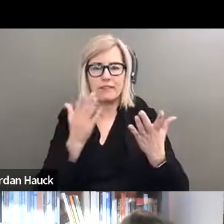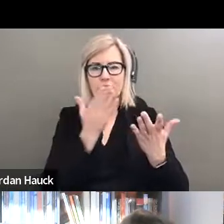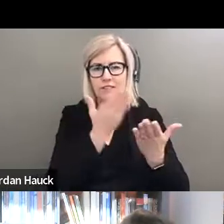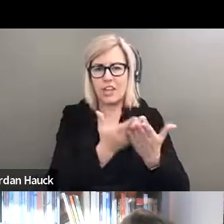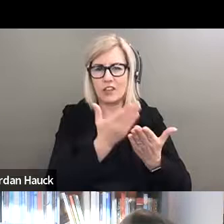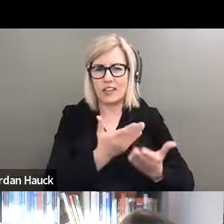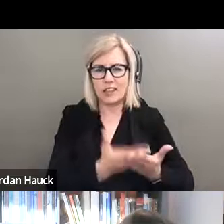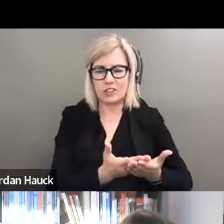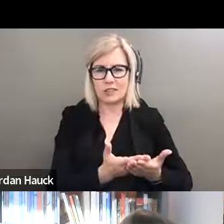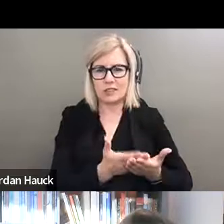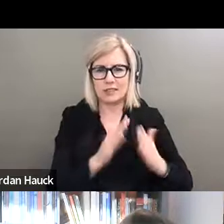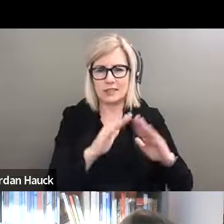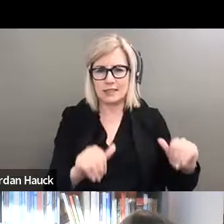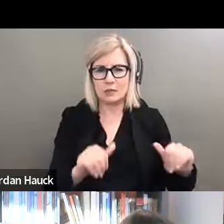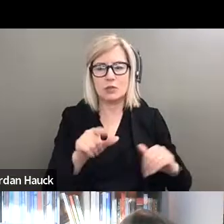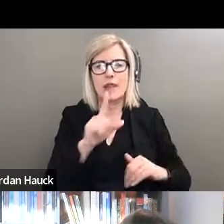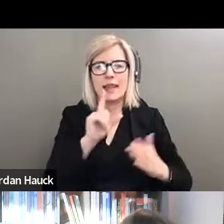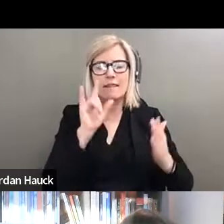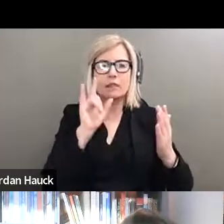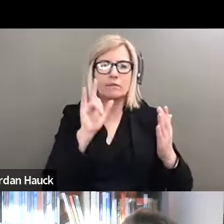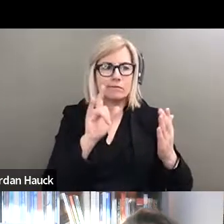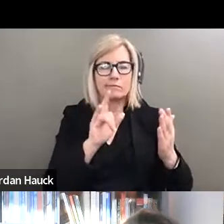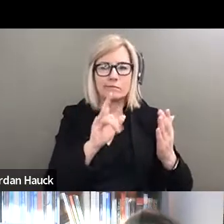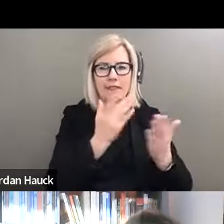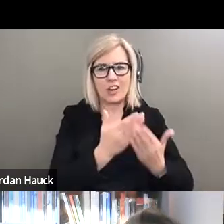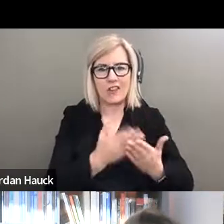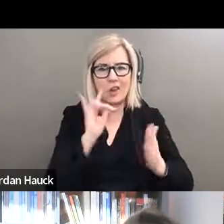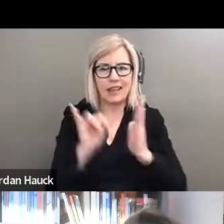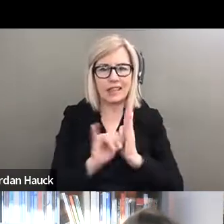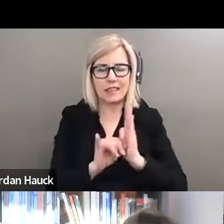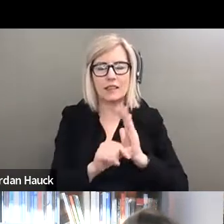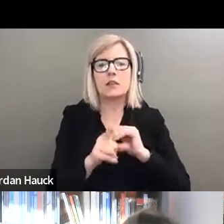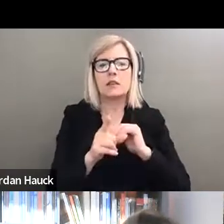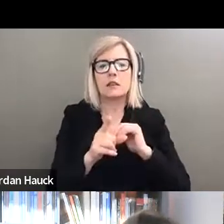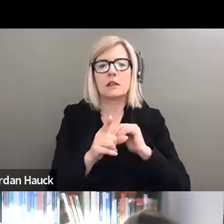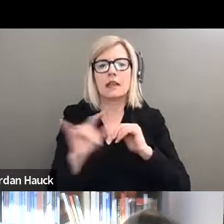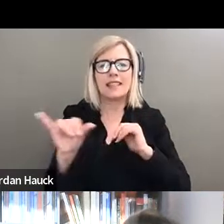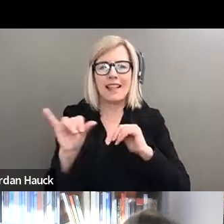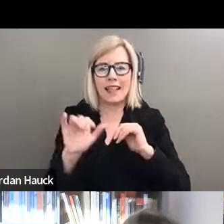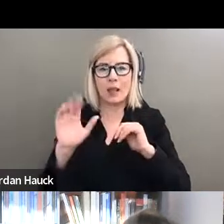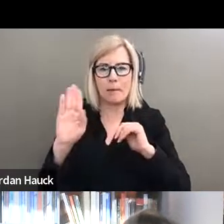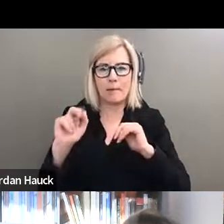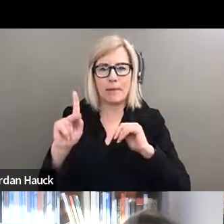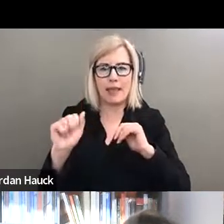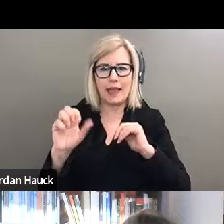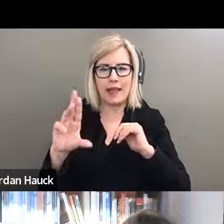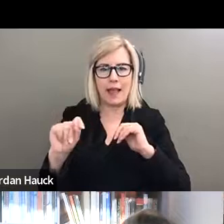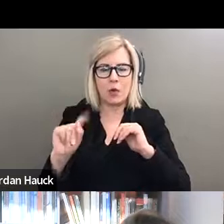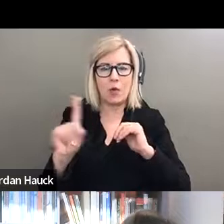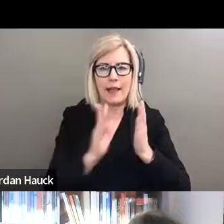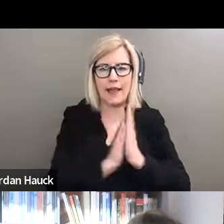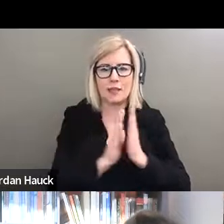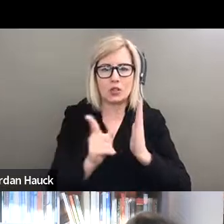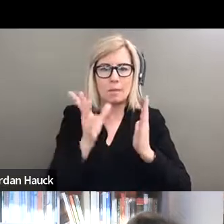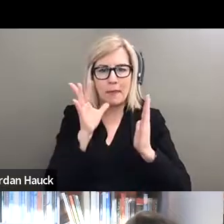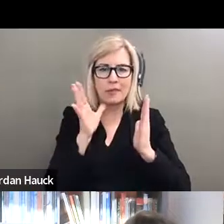verification system so they can verify your identity. And what it's going to be like similar to when you have a bank account or something where they ask you like your